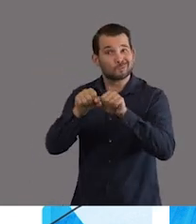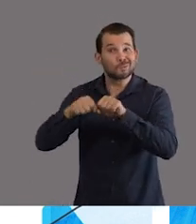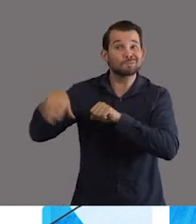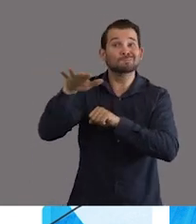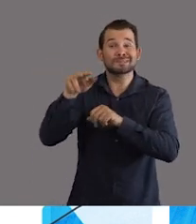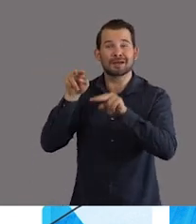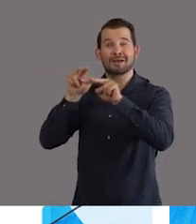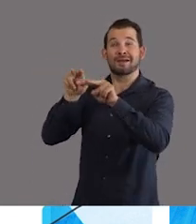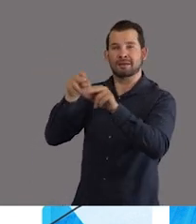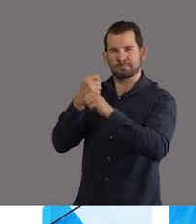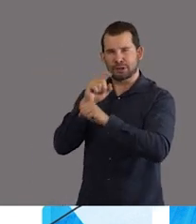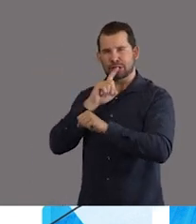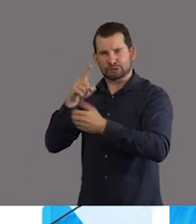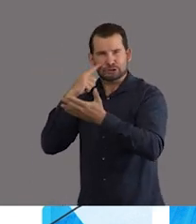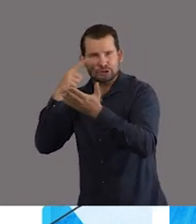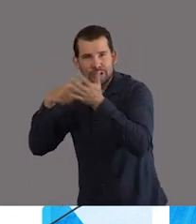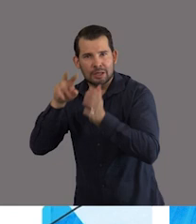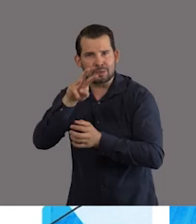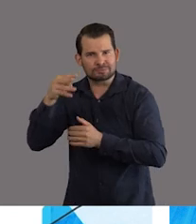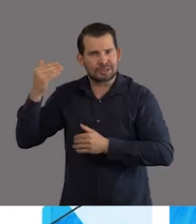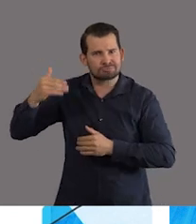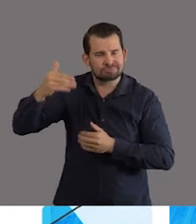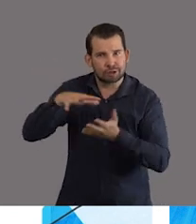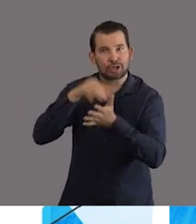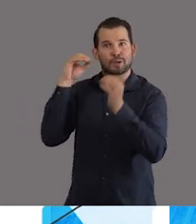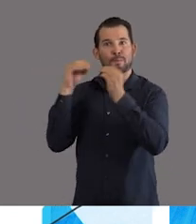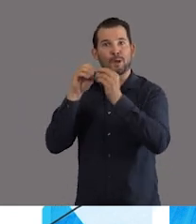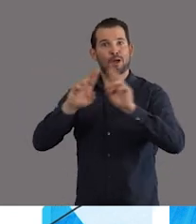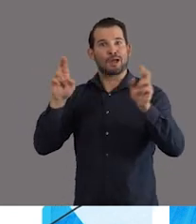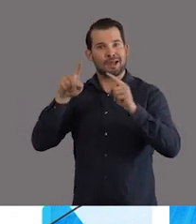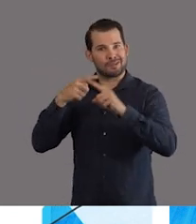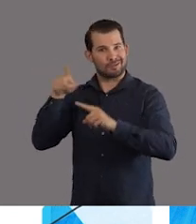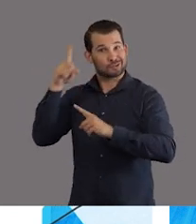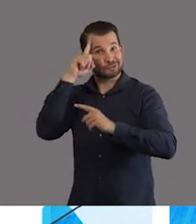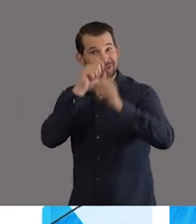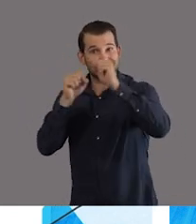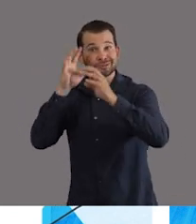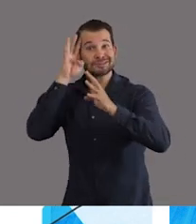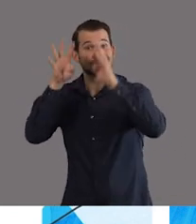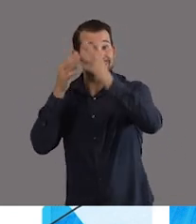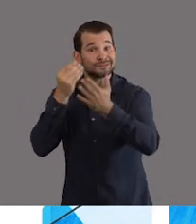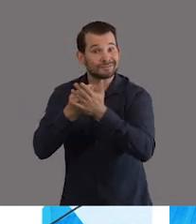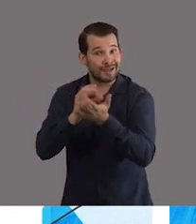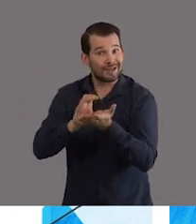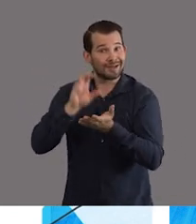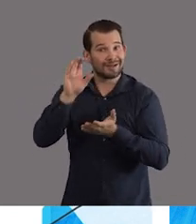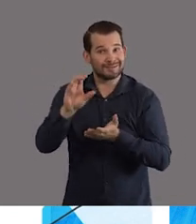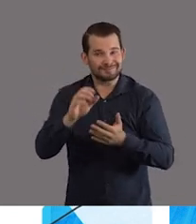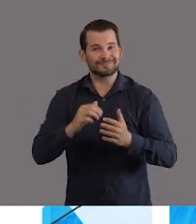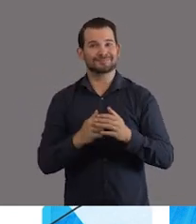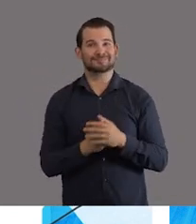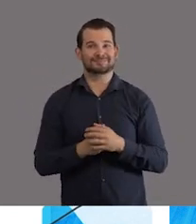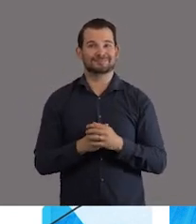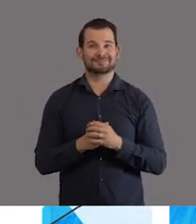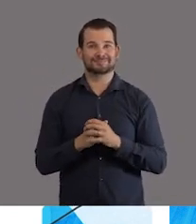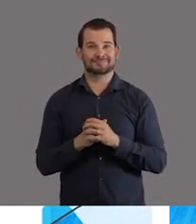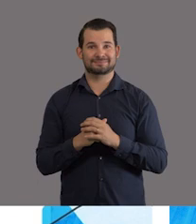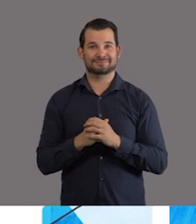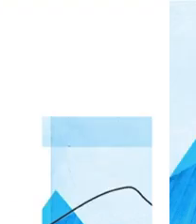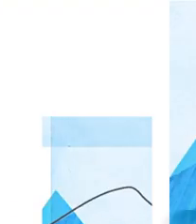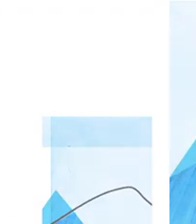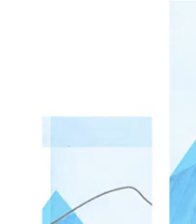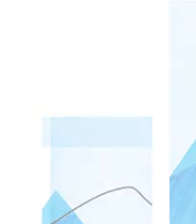Follow us on social media and be sure to check our website regularly to learn more about the Strategic Innovation Fund.